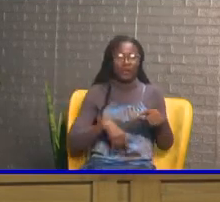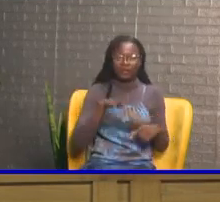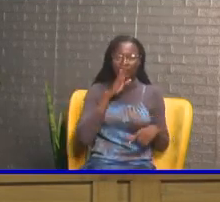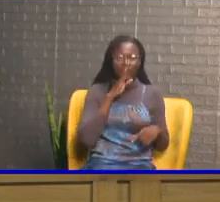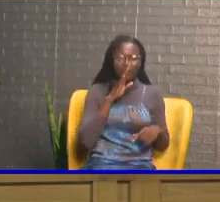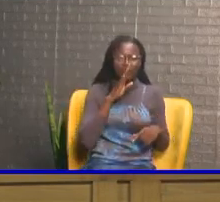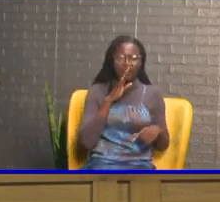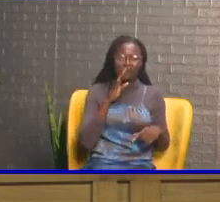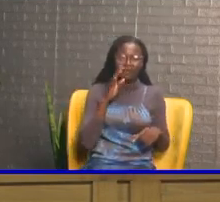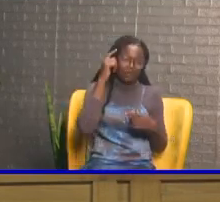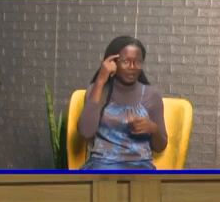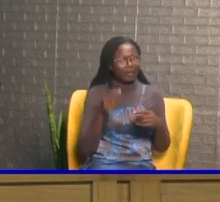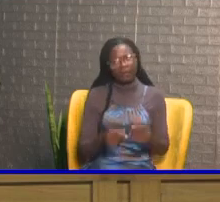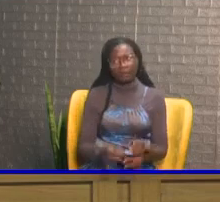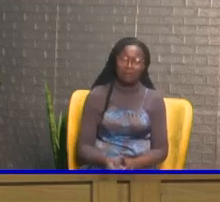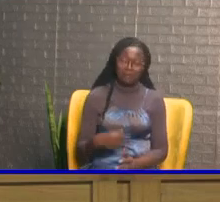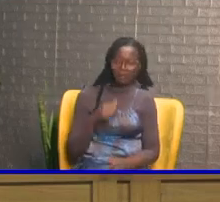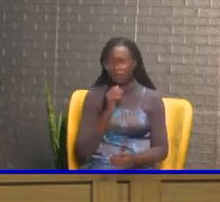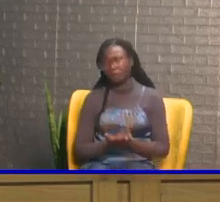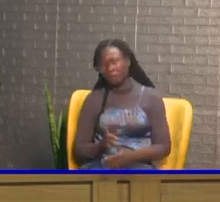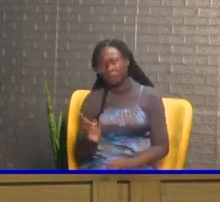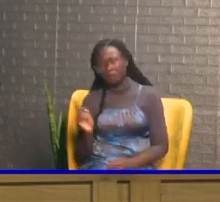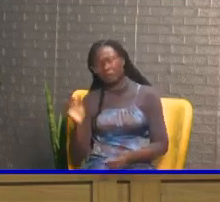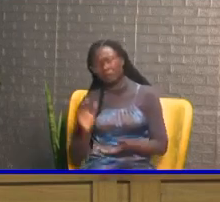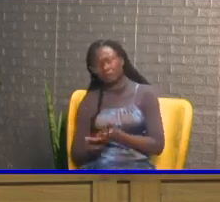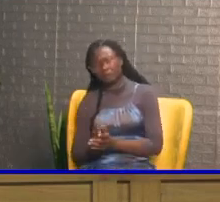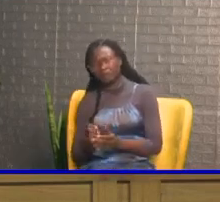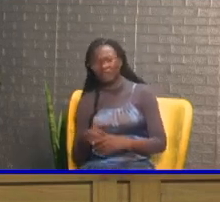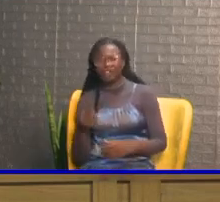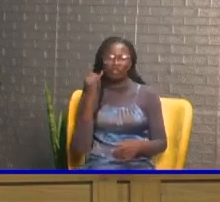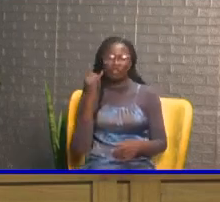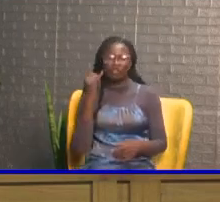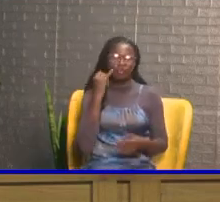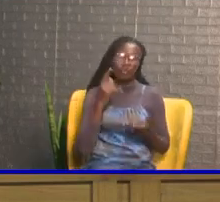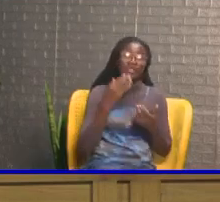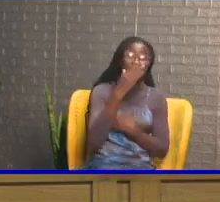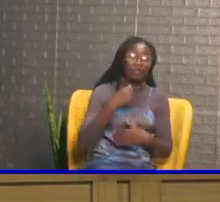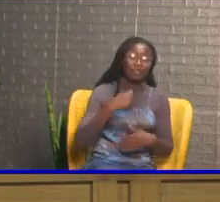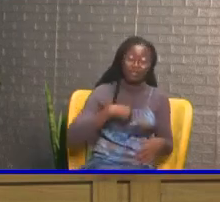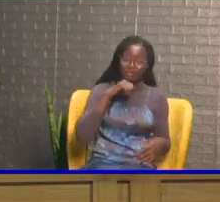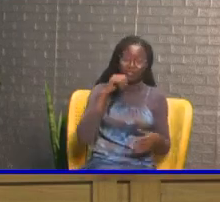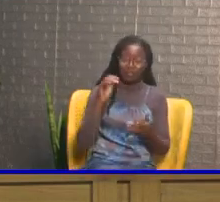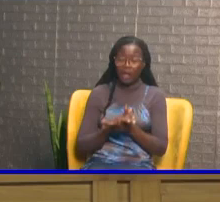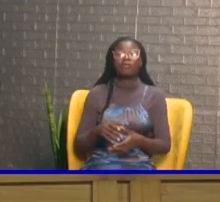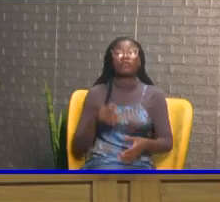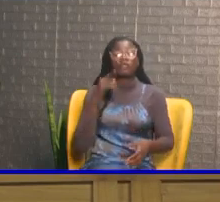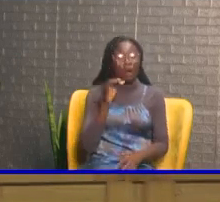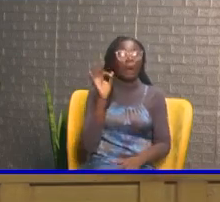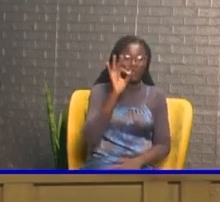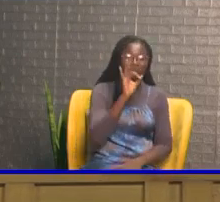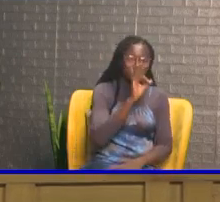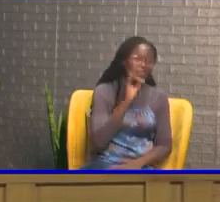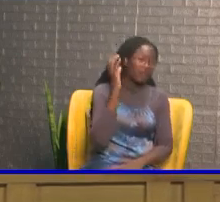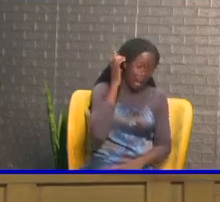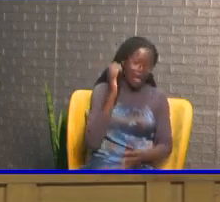thing you can do is thank God you didn't marry the person. You, from the message you have heard, you found out that that's the person you should have married. But I thank God at that